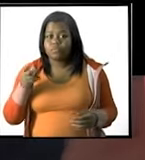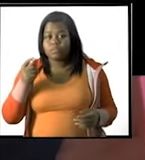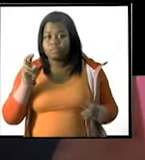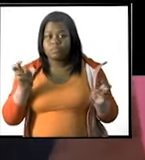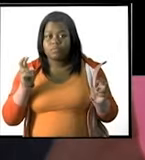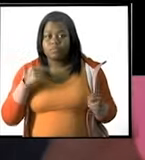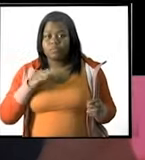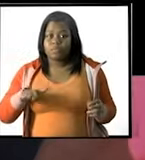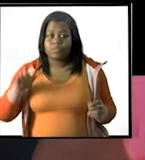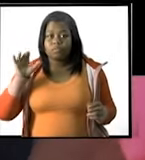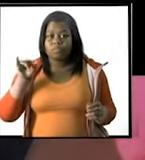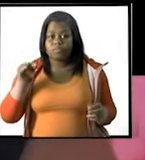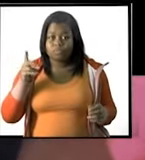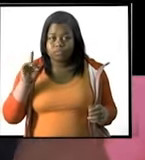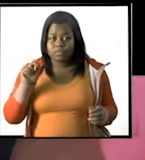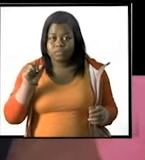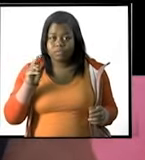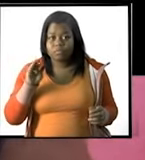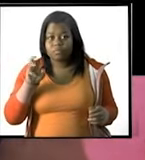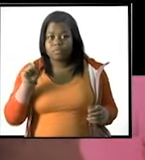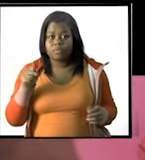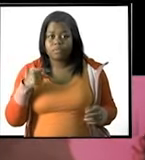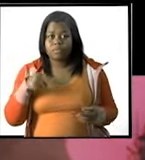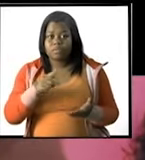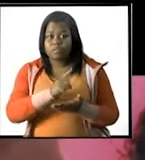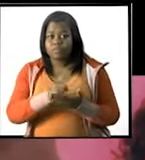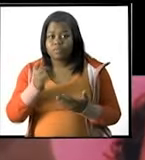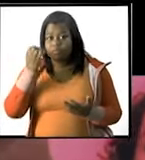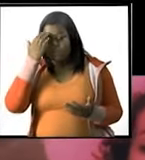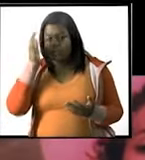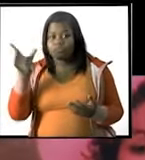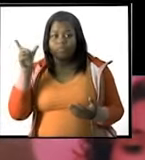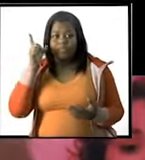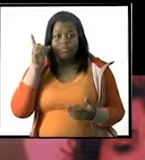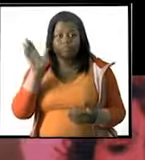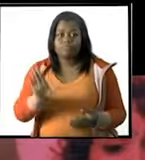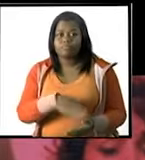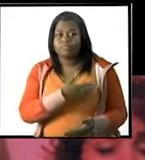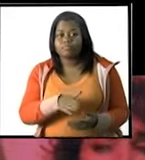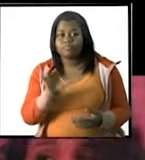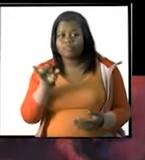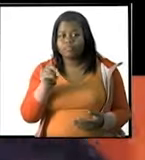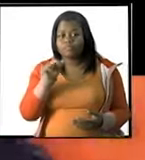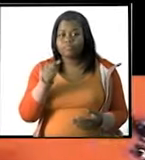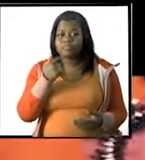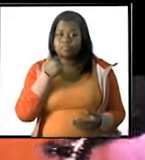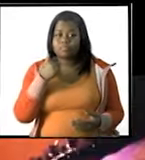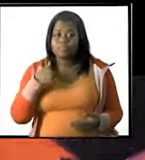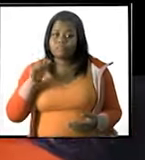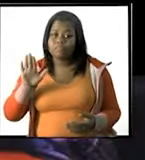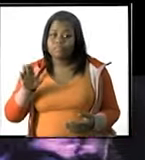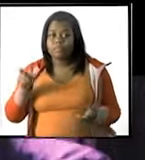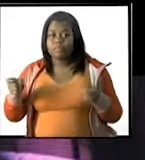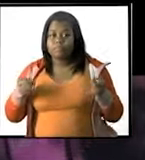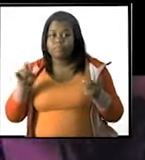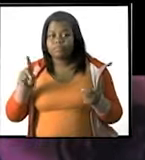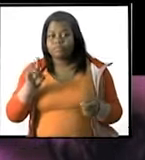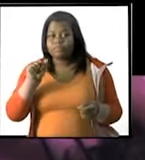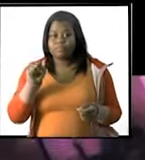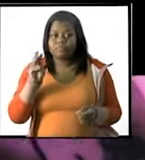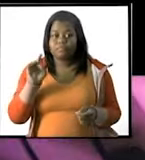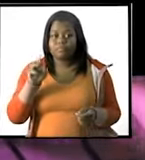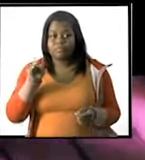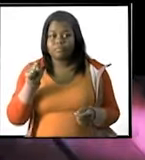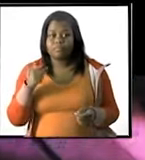you mean only the best. And your intentions aren't to bother me, but honestly, I'd rather be somewhere with